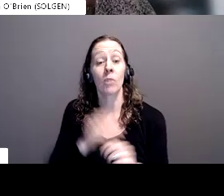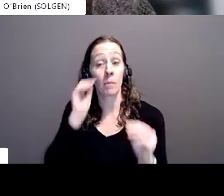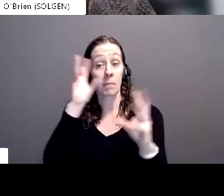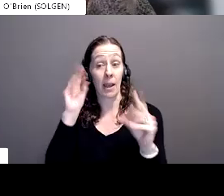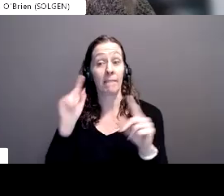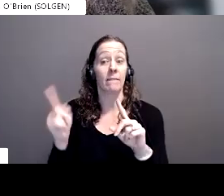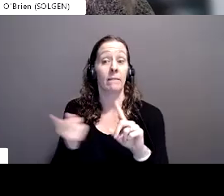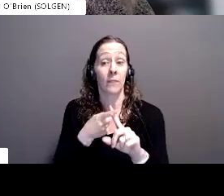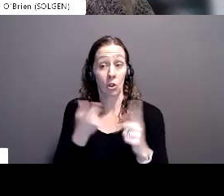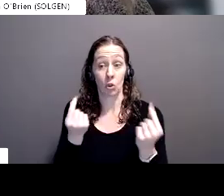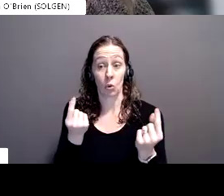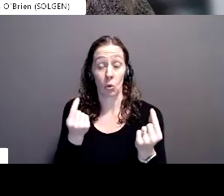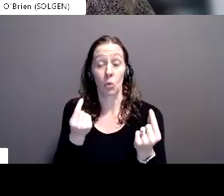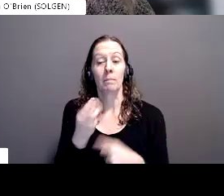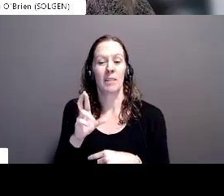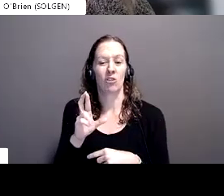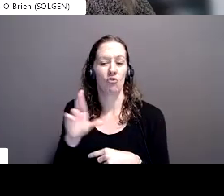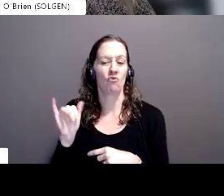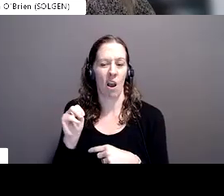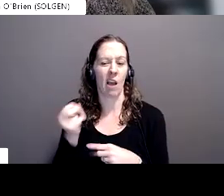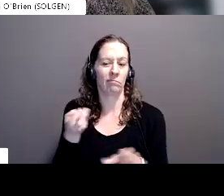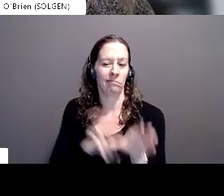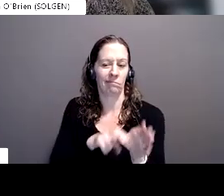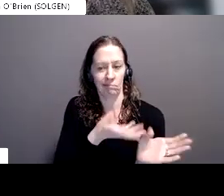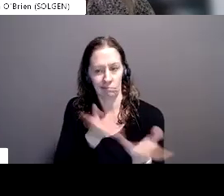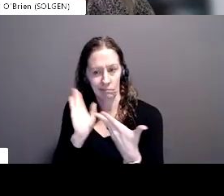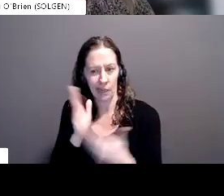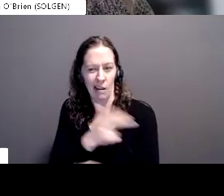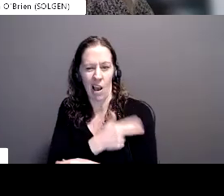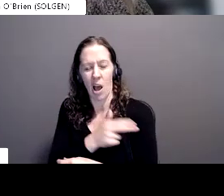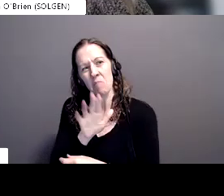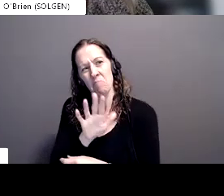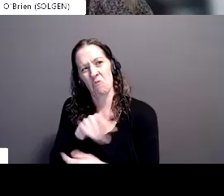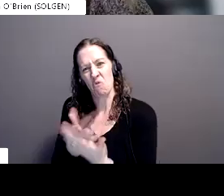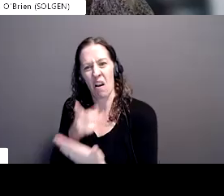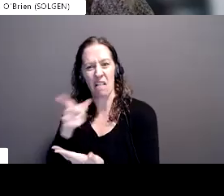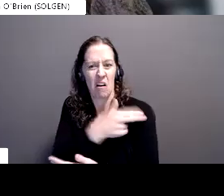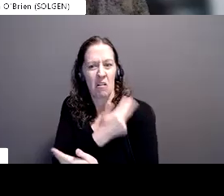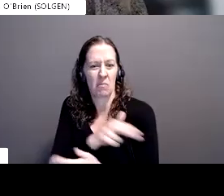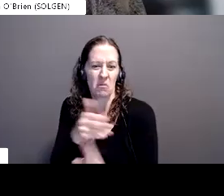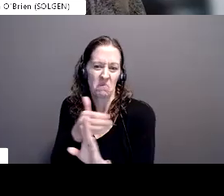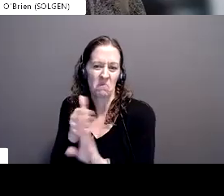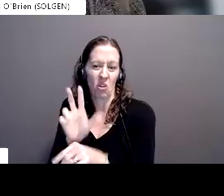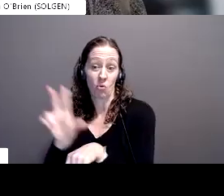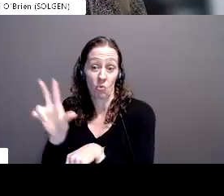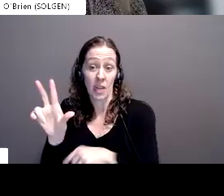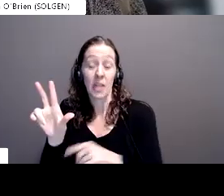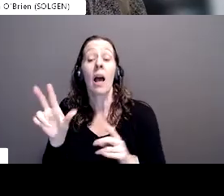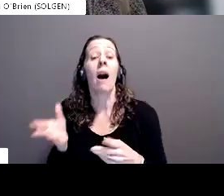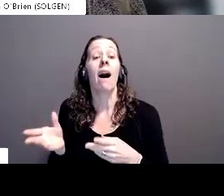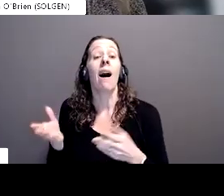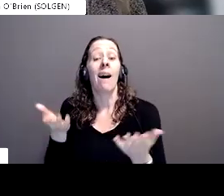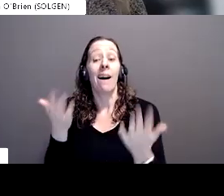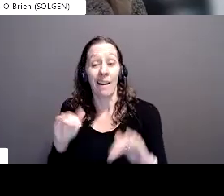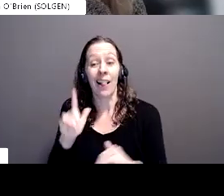to hospital. He arrived at about just before 3 p.m. And Mrs. Ryan was then